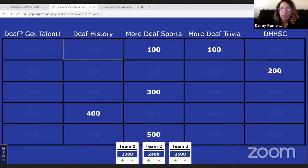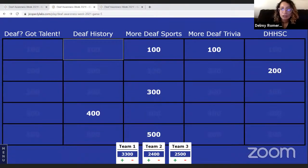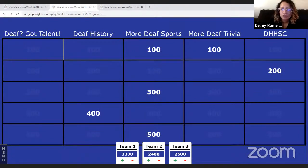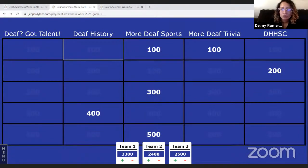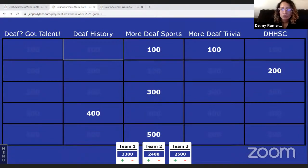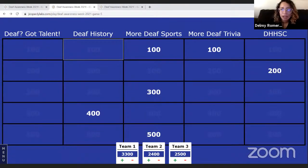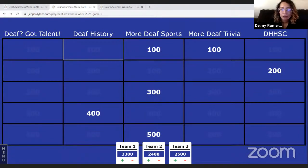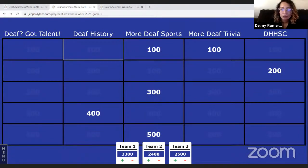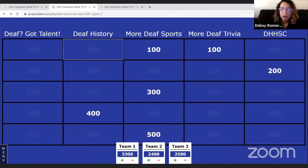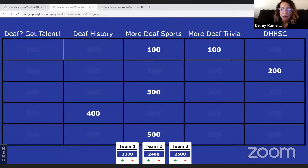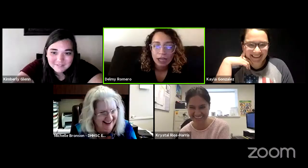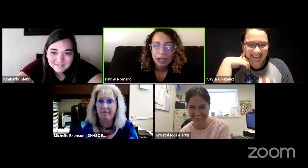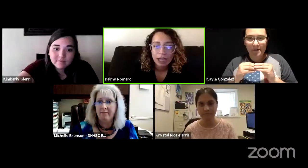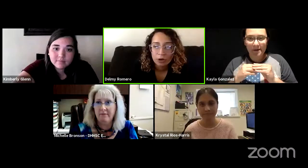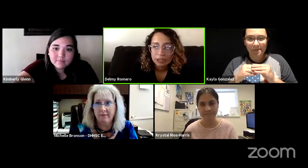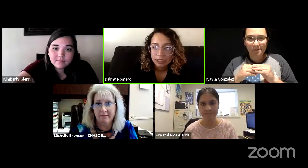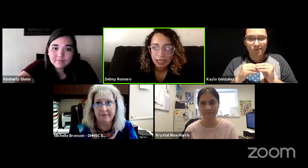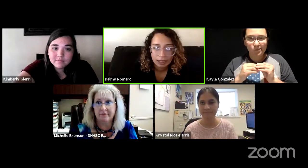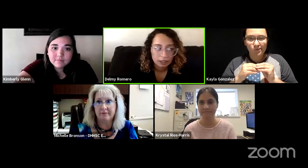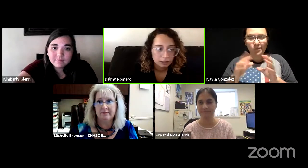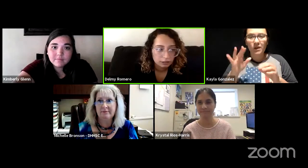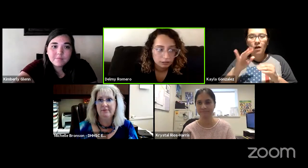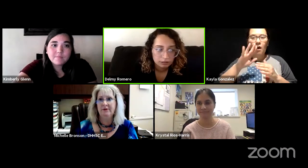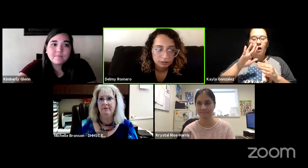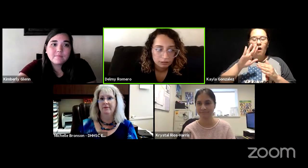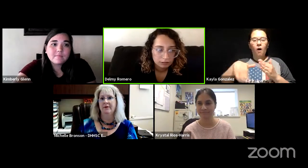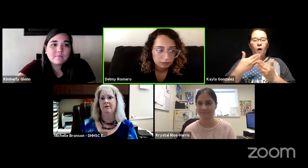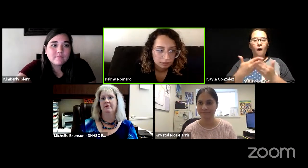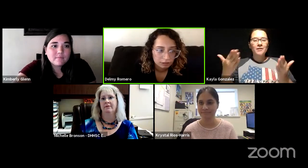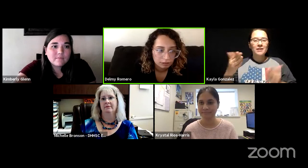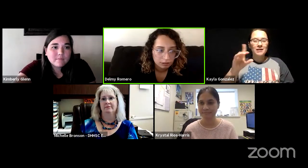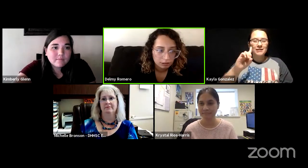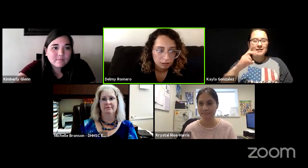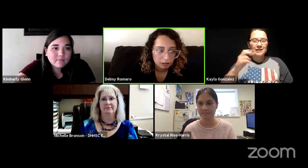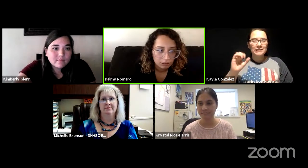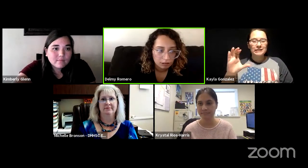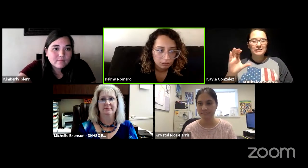So go ahead to the new category and points, Kayla.